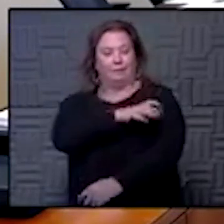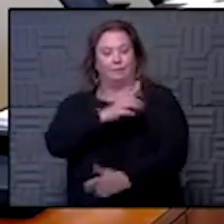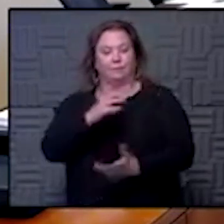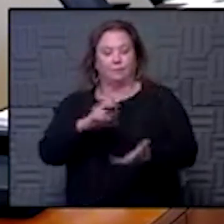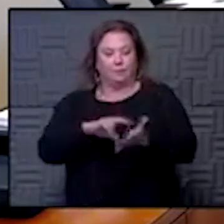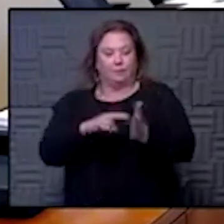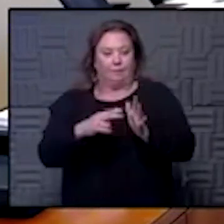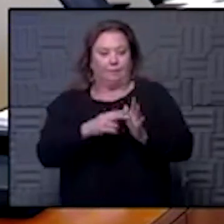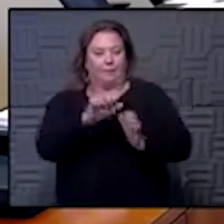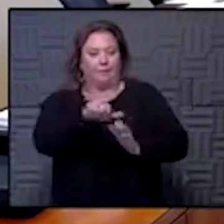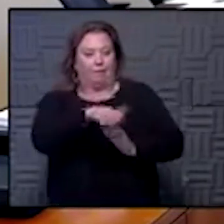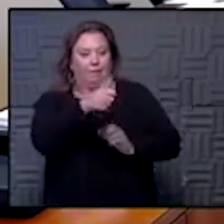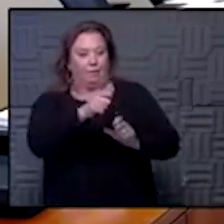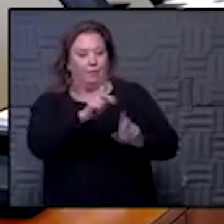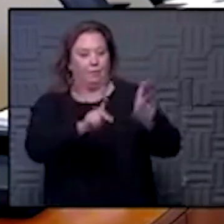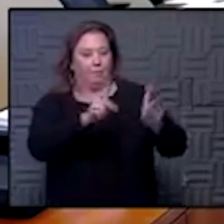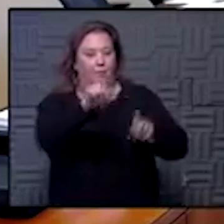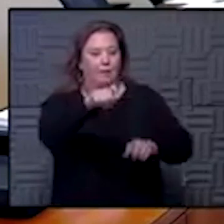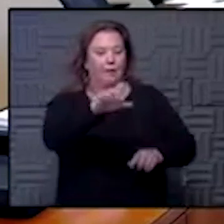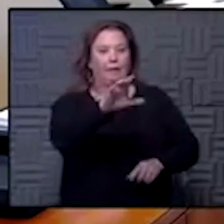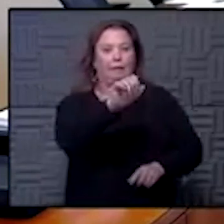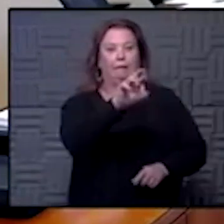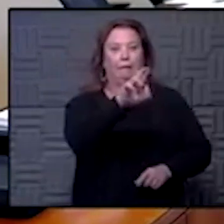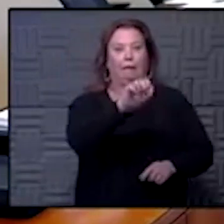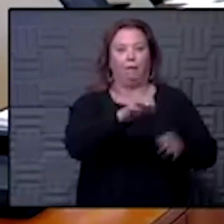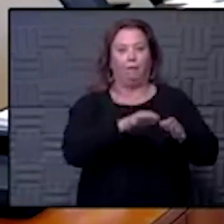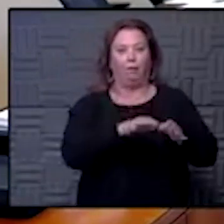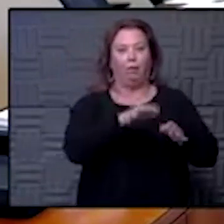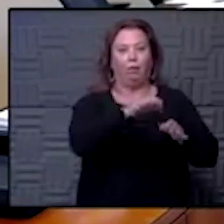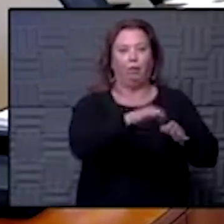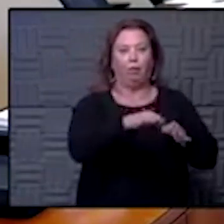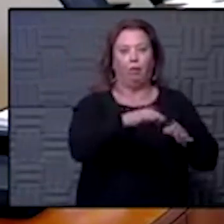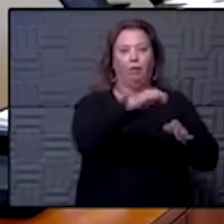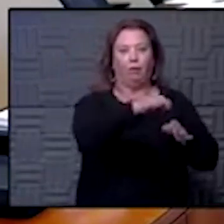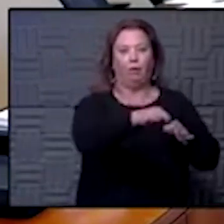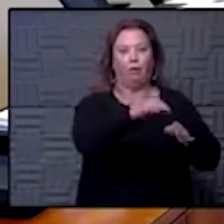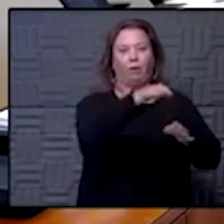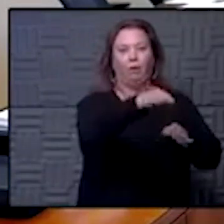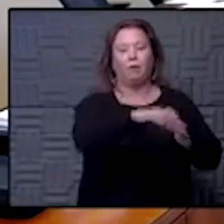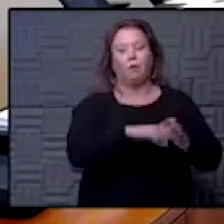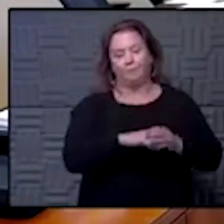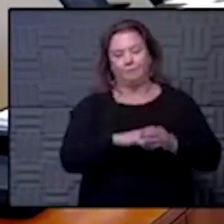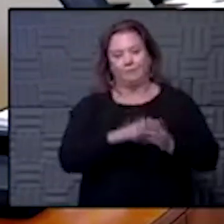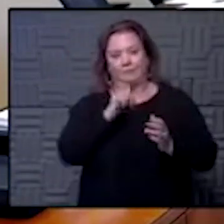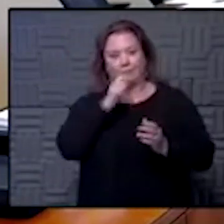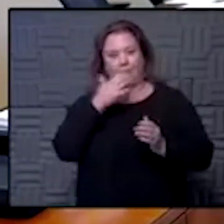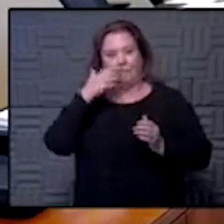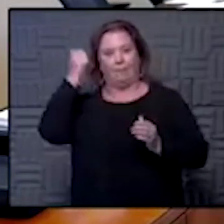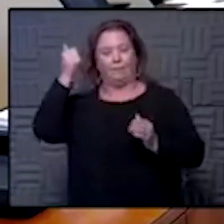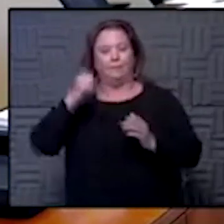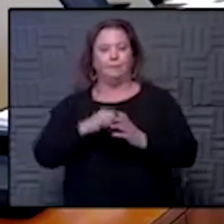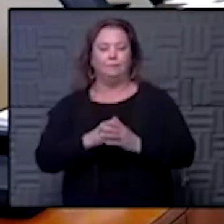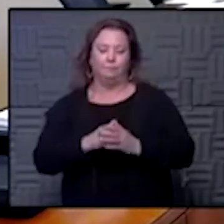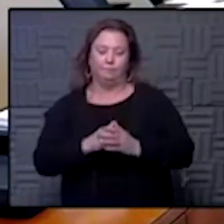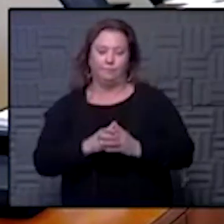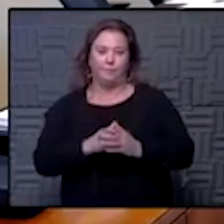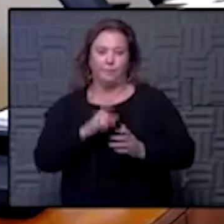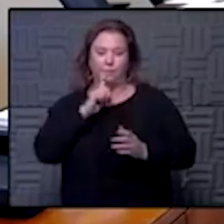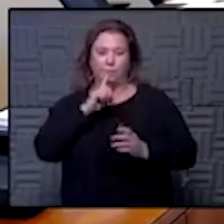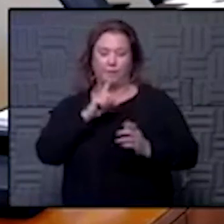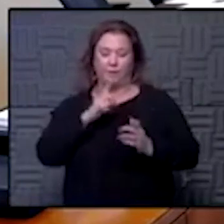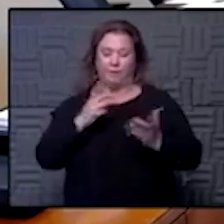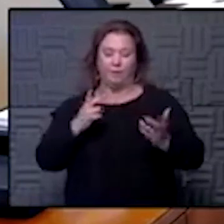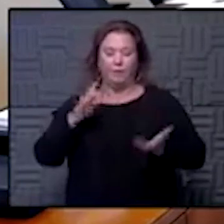deferring care for people who need it in those particular settings. So as you point out, far from ideal, and much more ideal is to